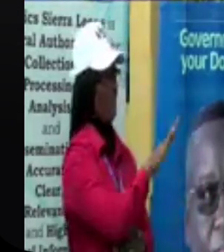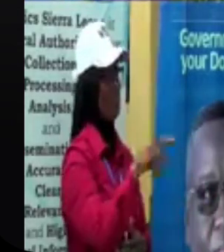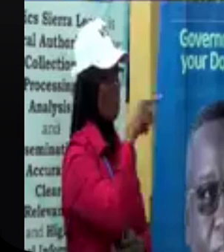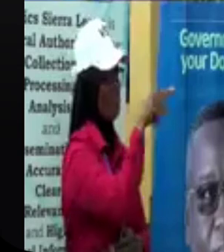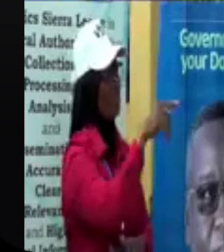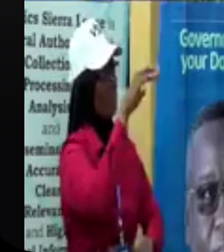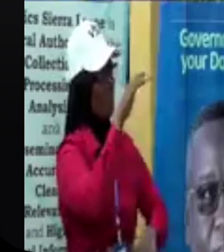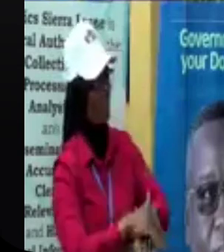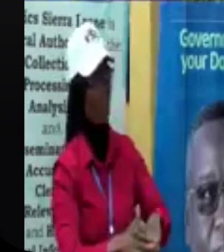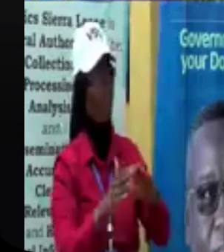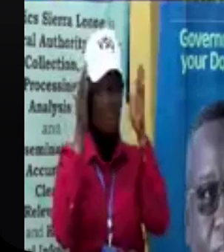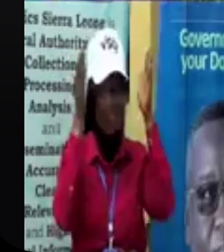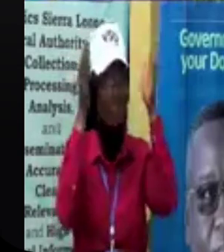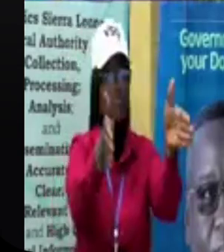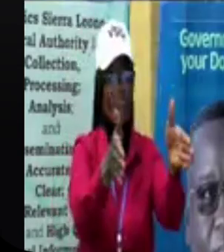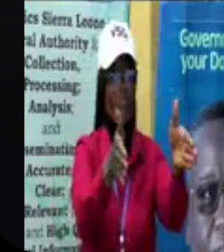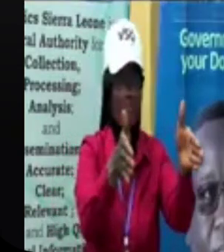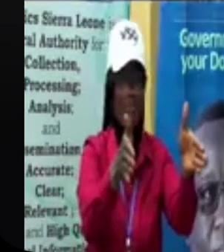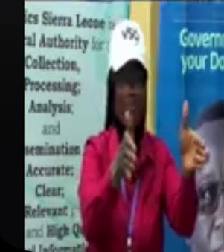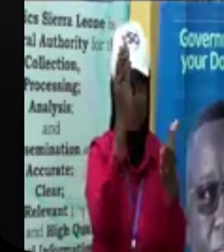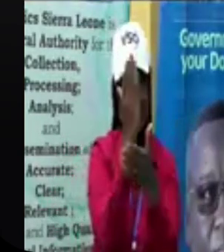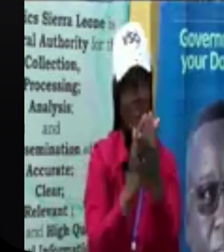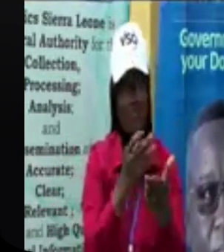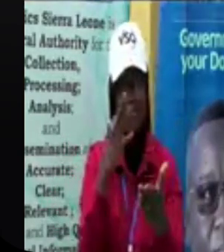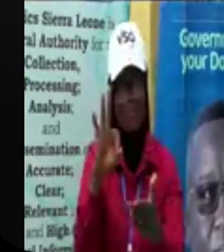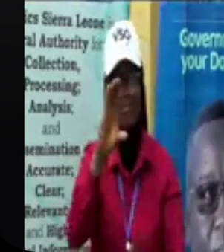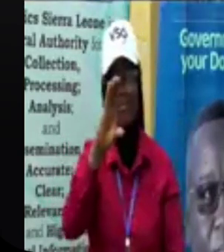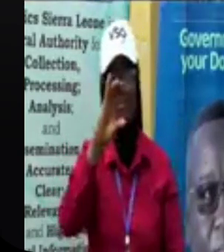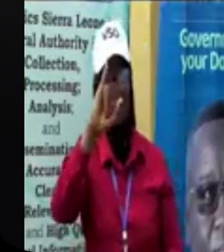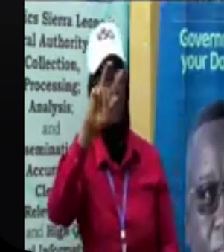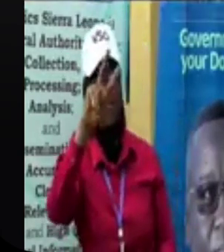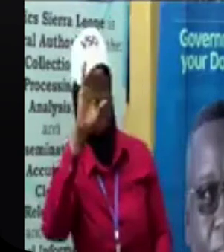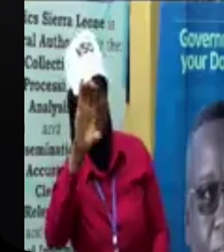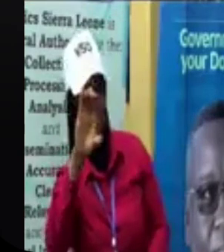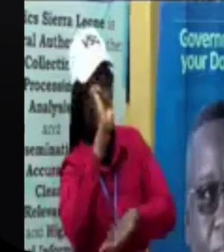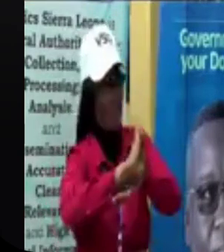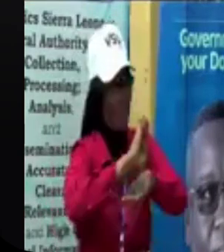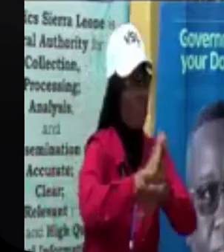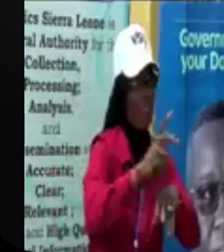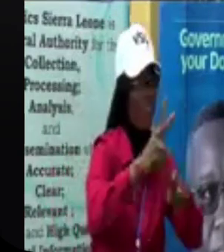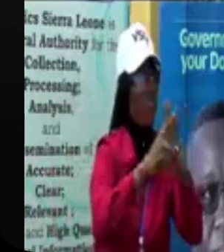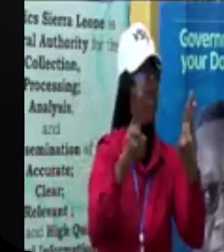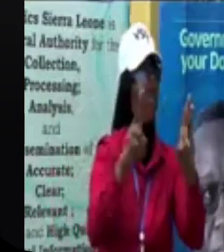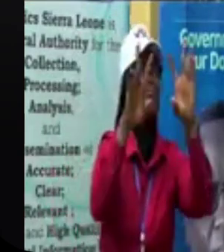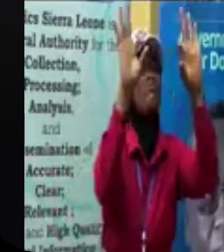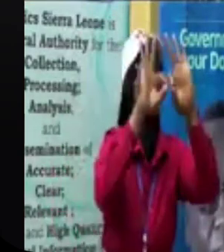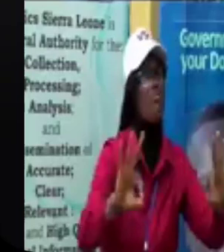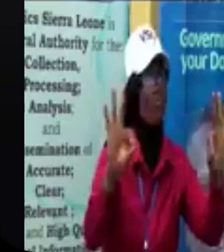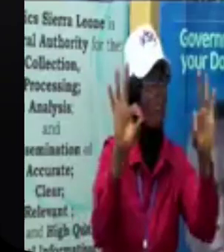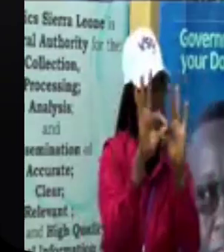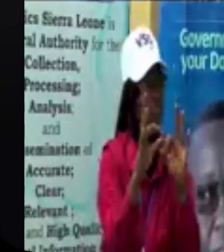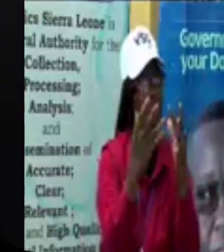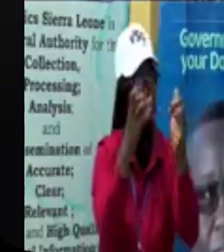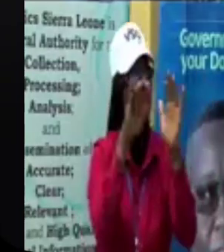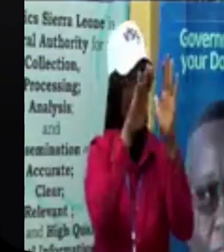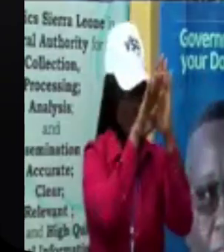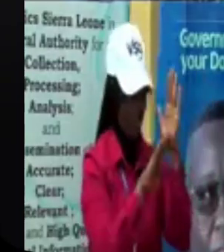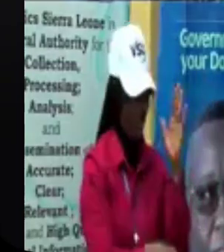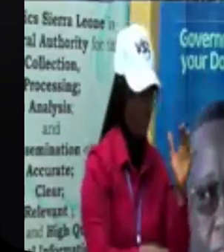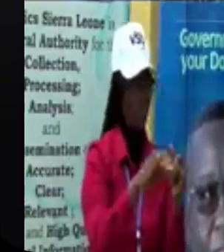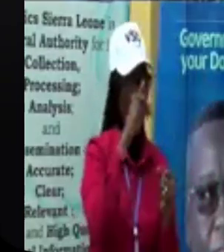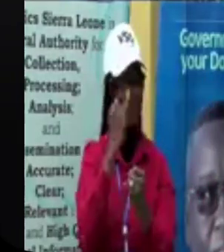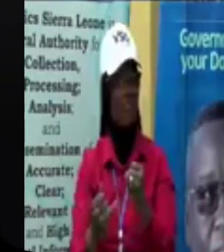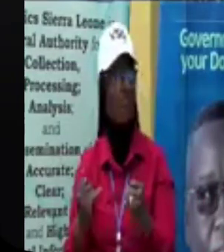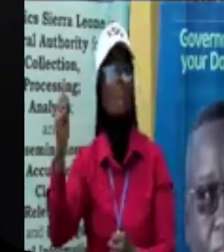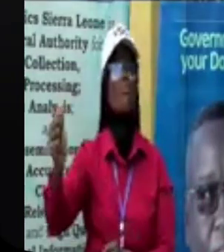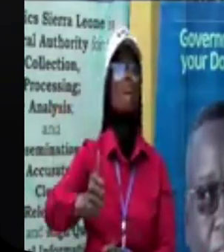on, you know, in the propagation of civic engagement. That structure is very important. And the one for reduce them down to even the